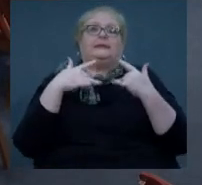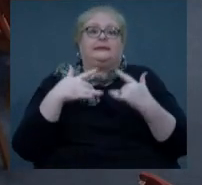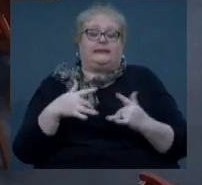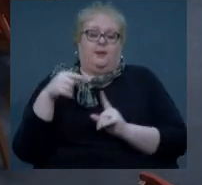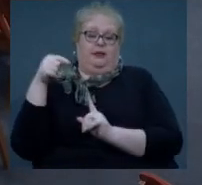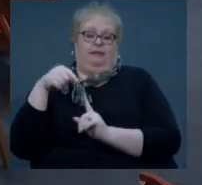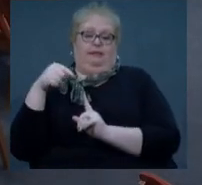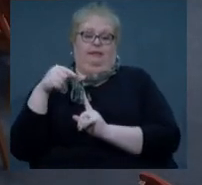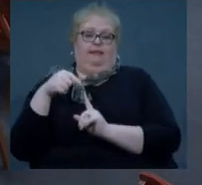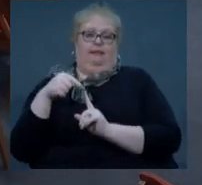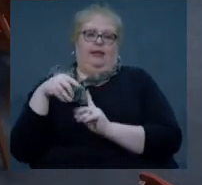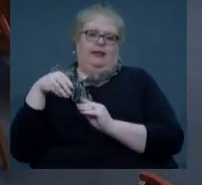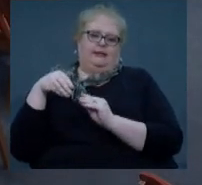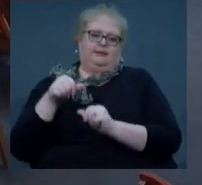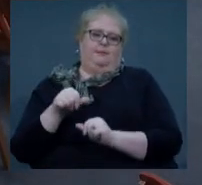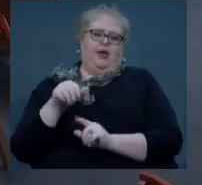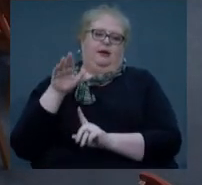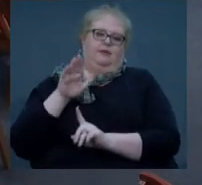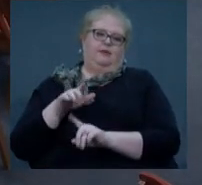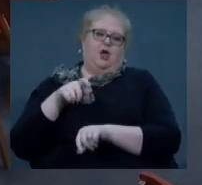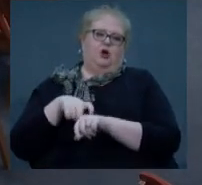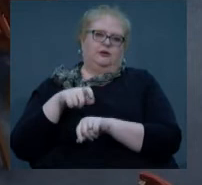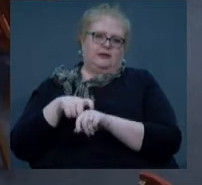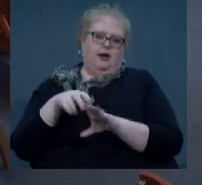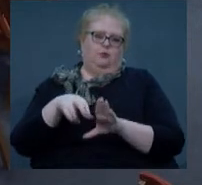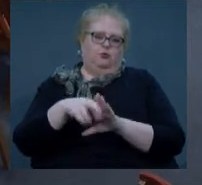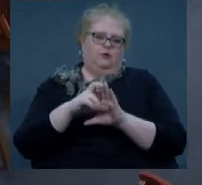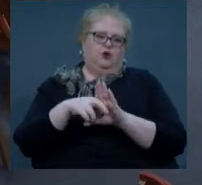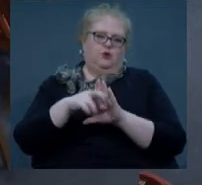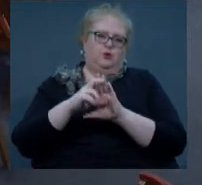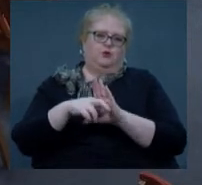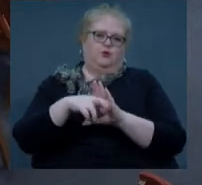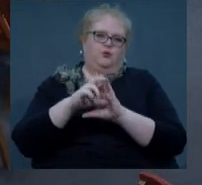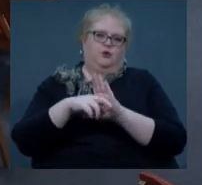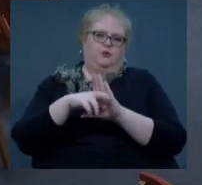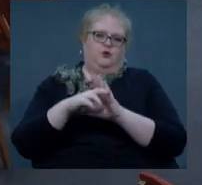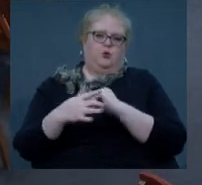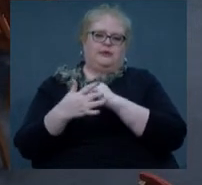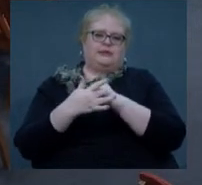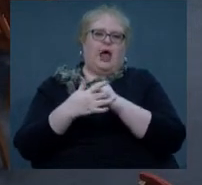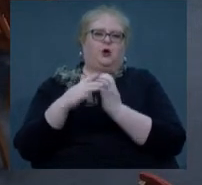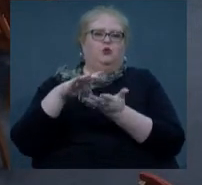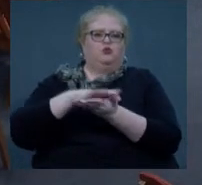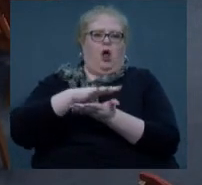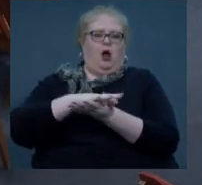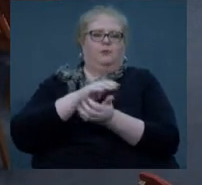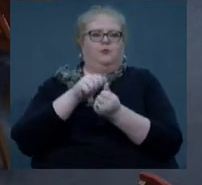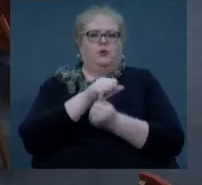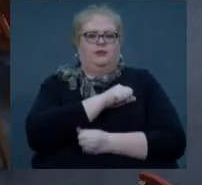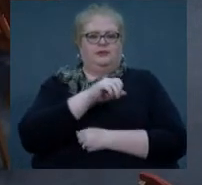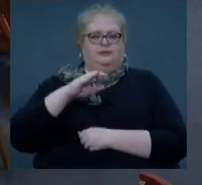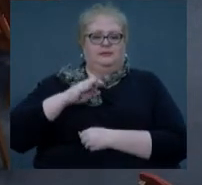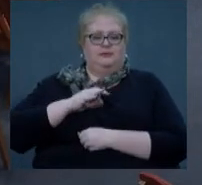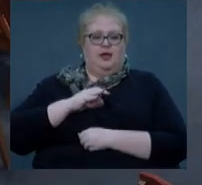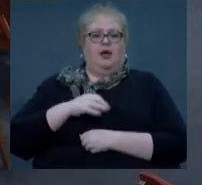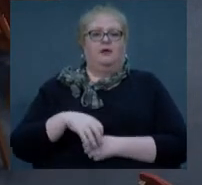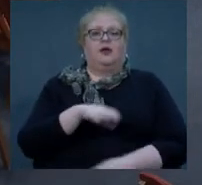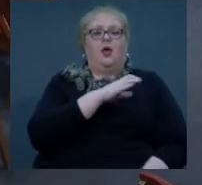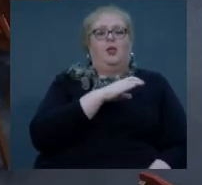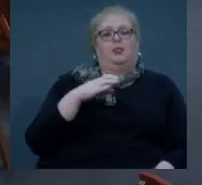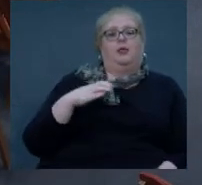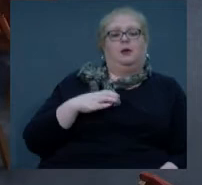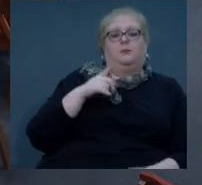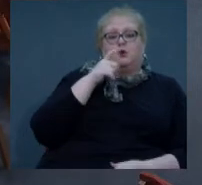time reviewing the technical documents with the staff. Right. So the commissioners who are there have